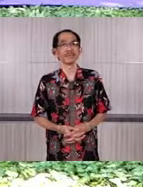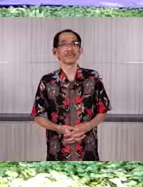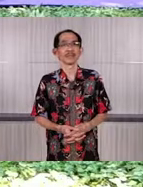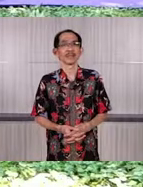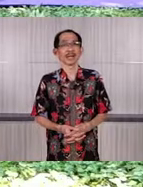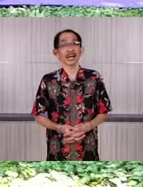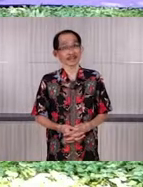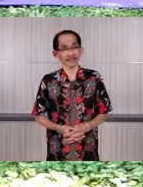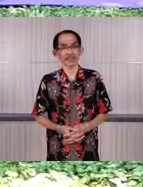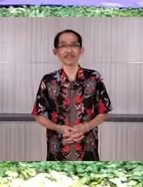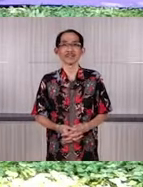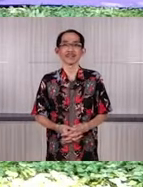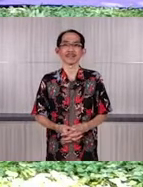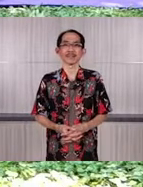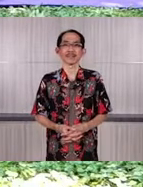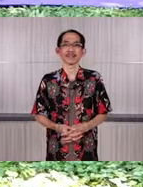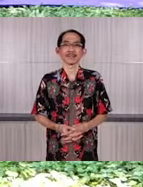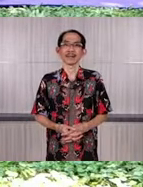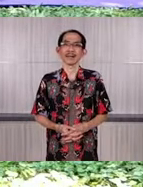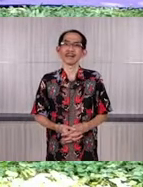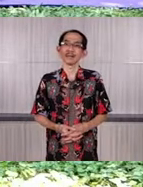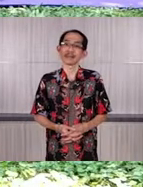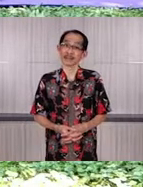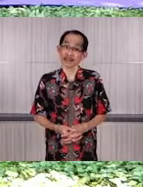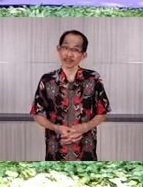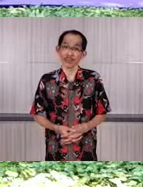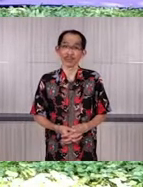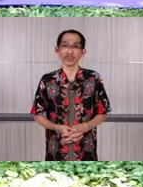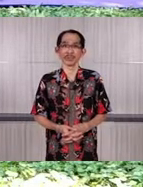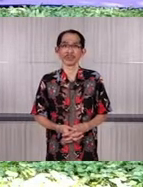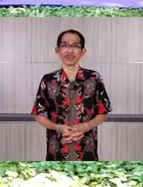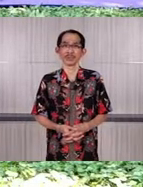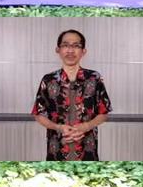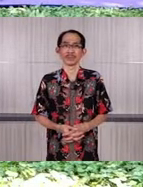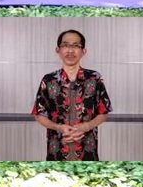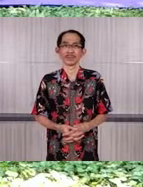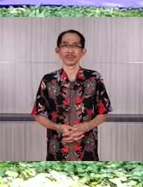love, acceptance, and gratitude.